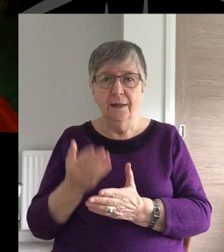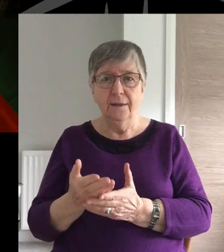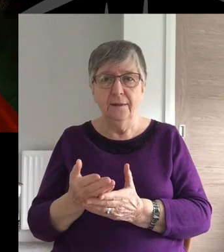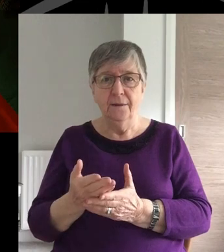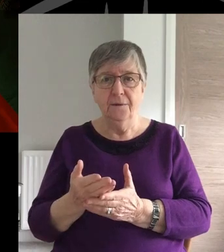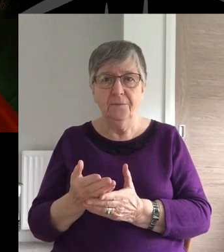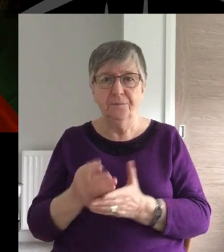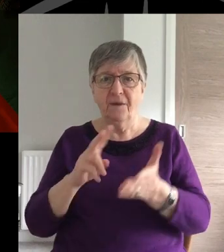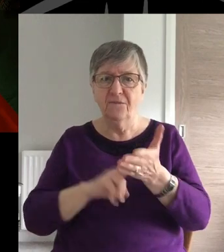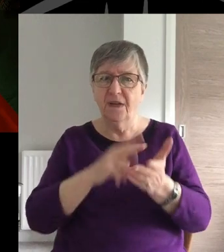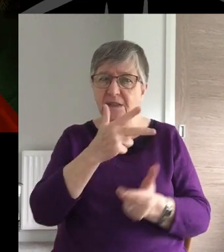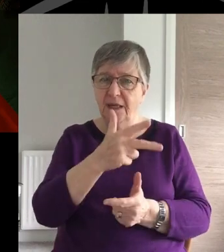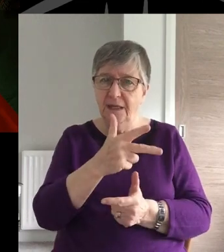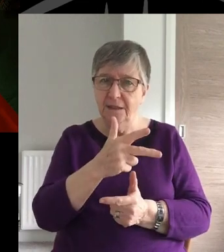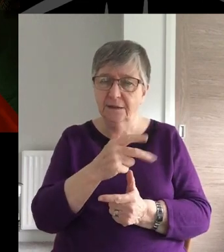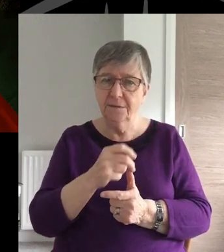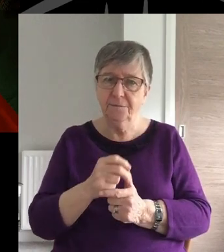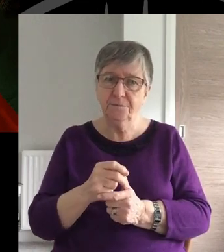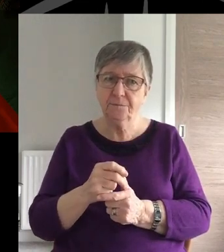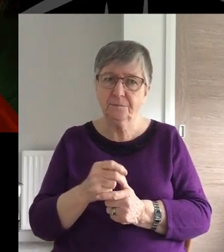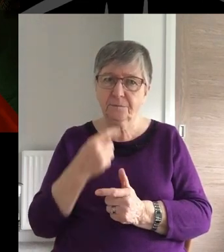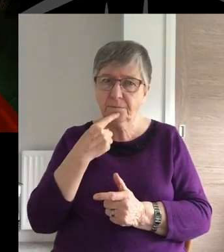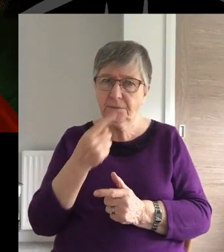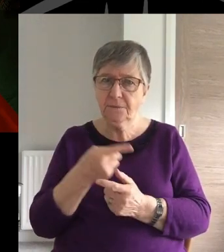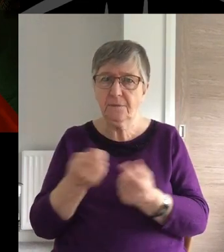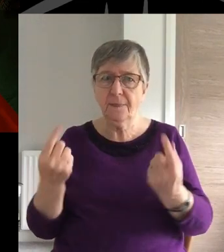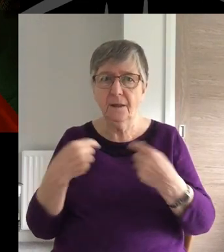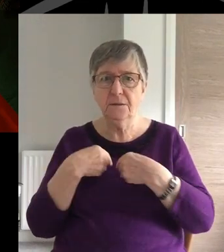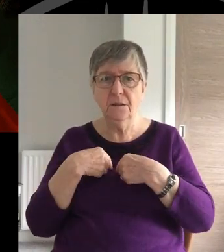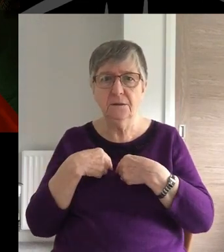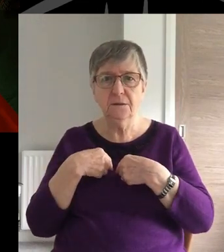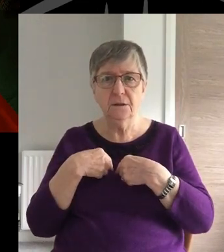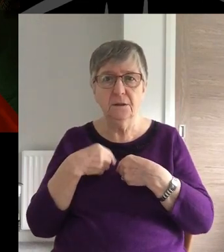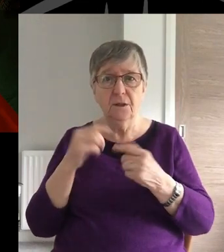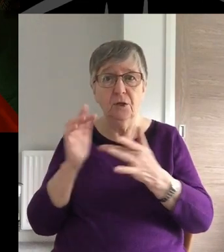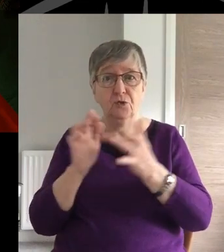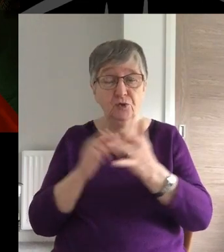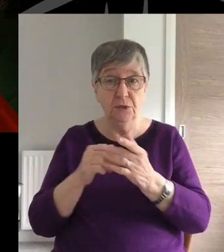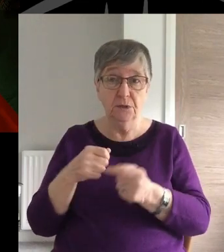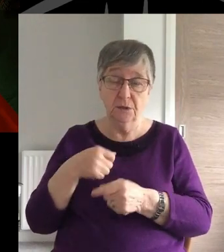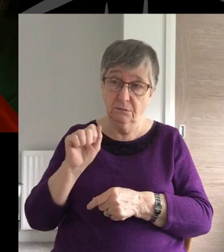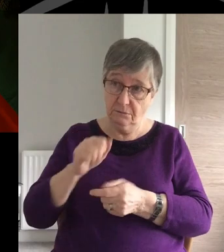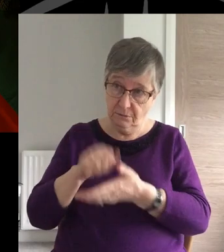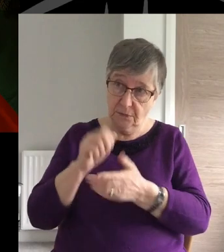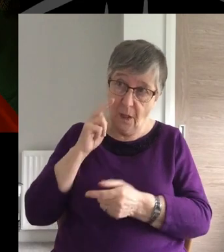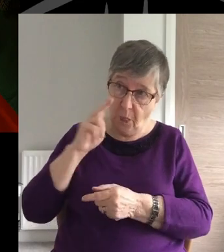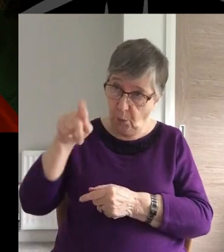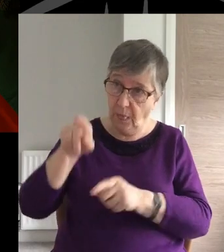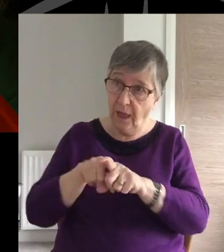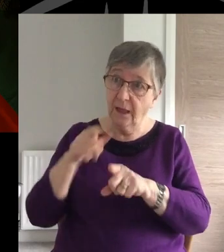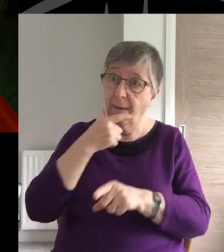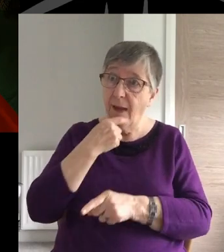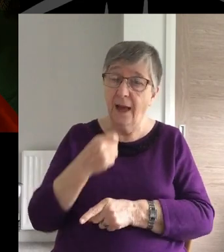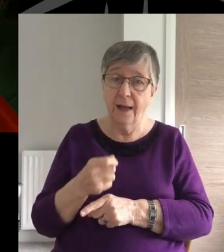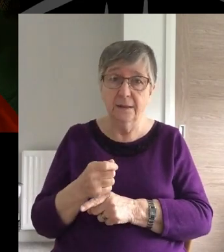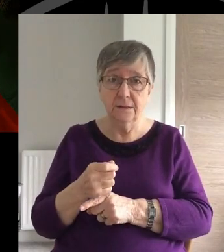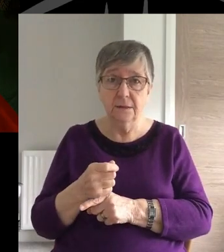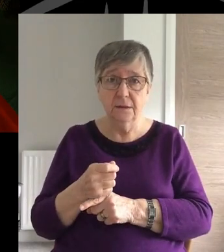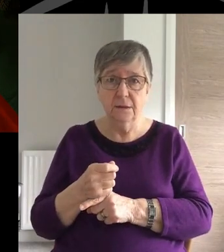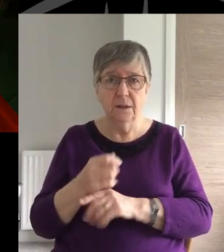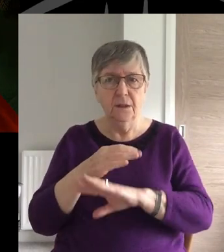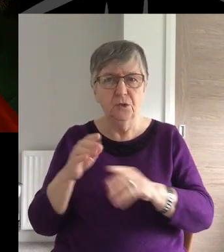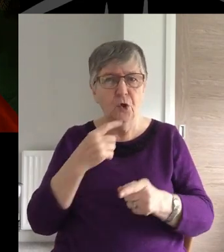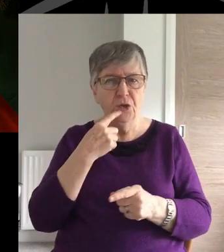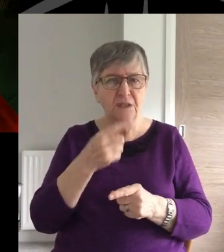Now, when the verse 8 in Philippians 2 tells us that Jesus was found in appearance as a man, he's not saying less